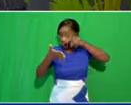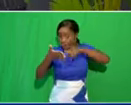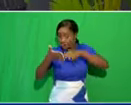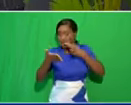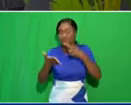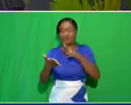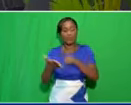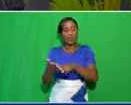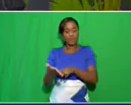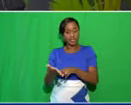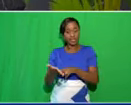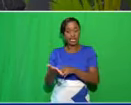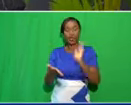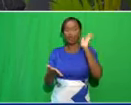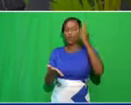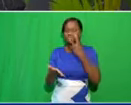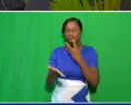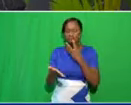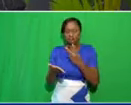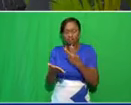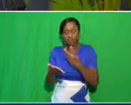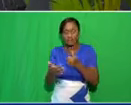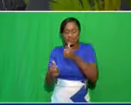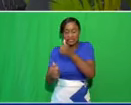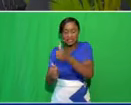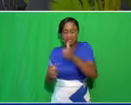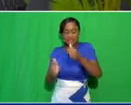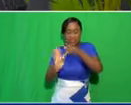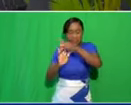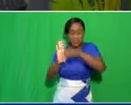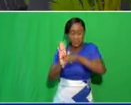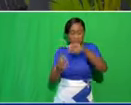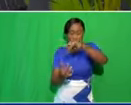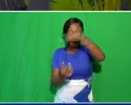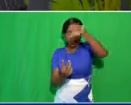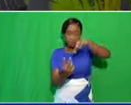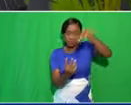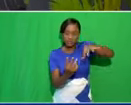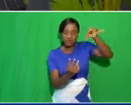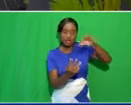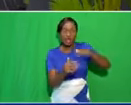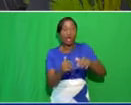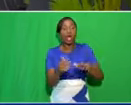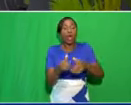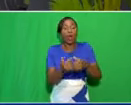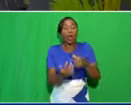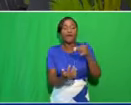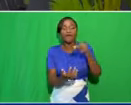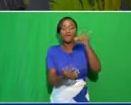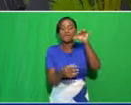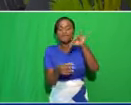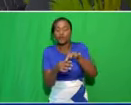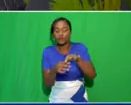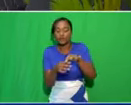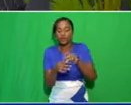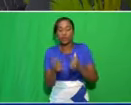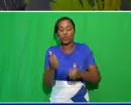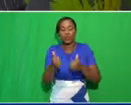if you read the report, you're going to see each policy option listed, how we voted on it, the